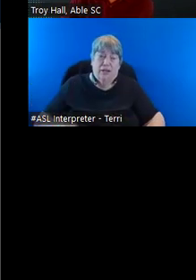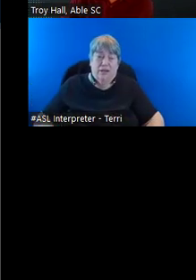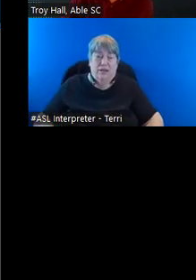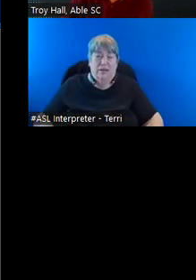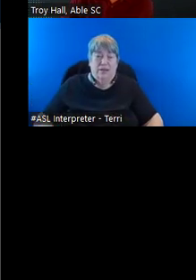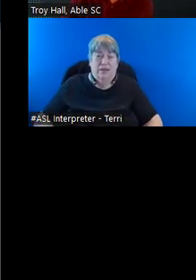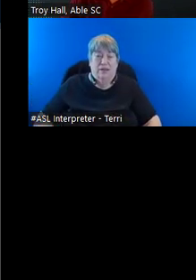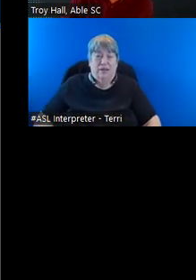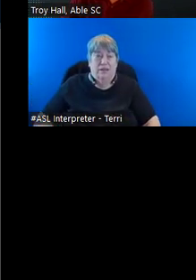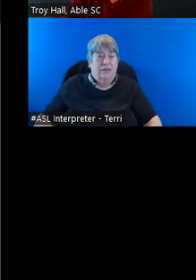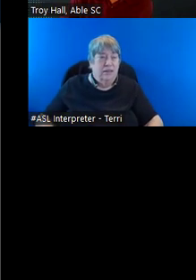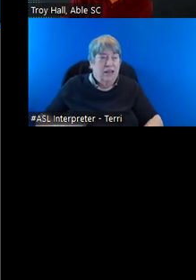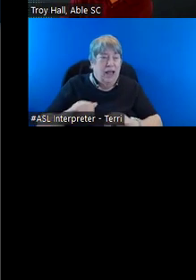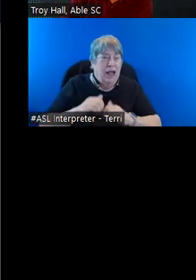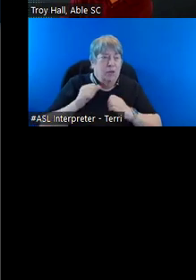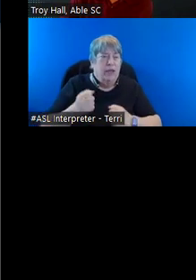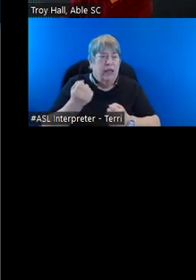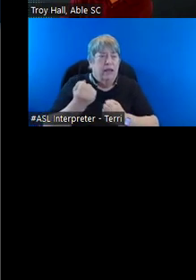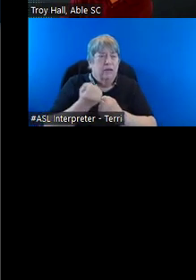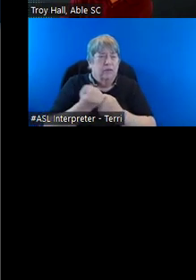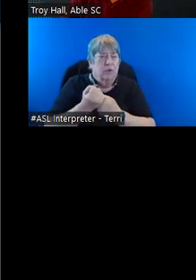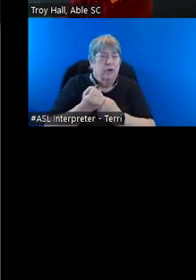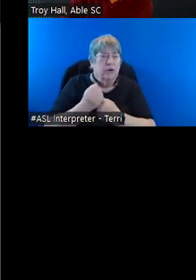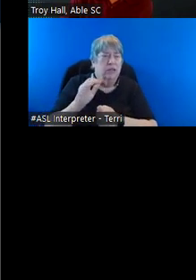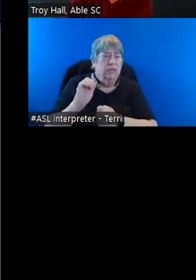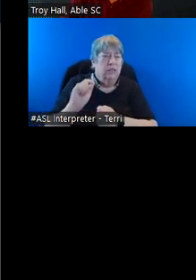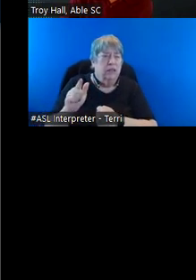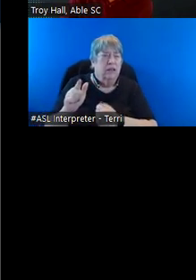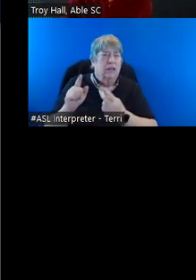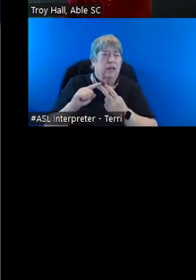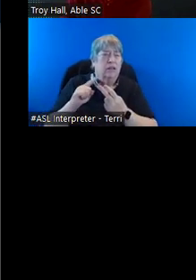How sales can be funded for pre-ets. Oh, yeah.